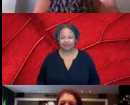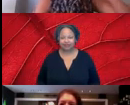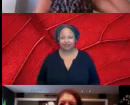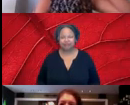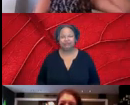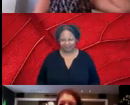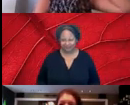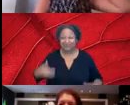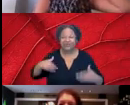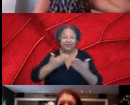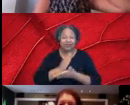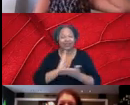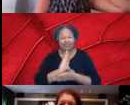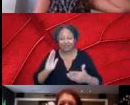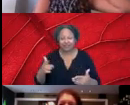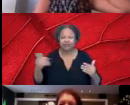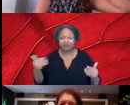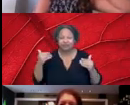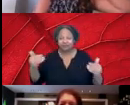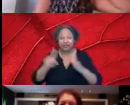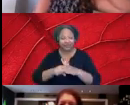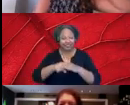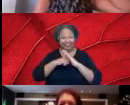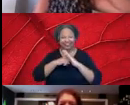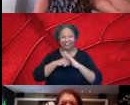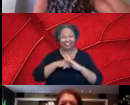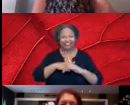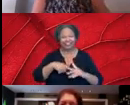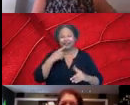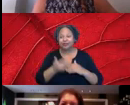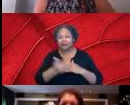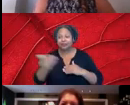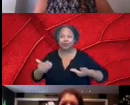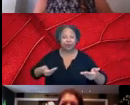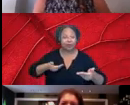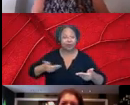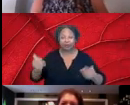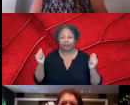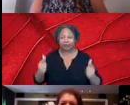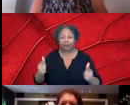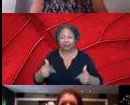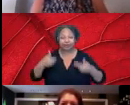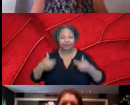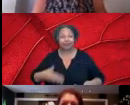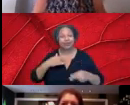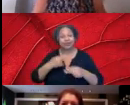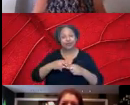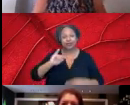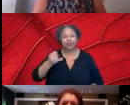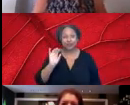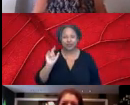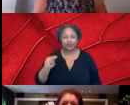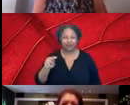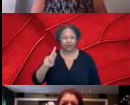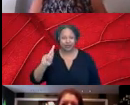All right, well, let's kick things off. So welcome, everyone. My name is Jaclyn Rodrigues, and I'm the